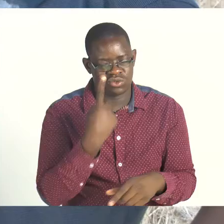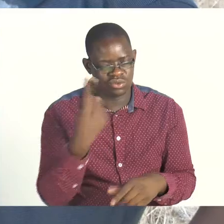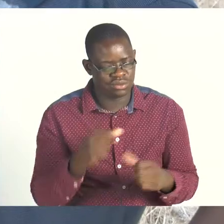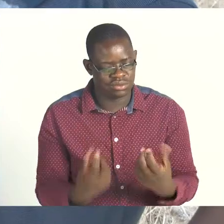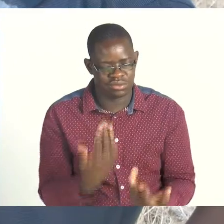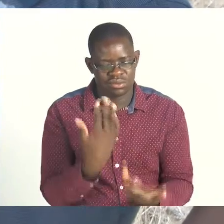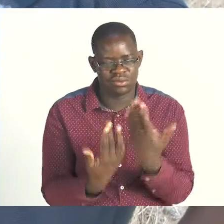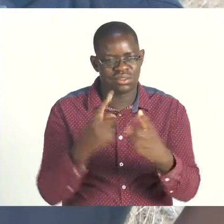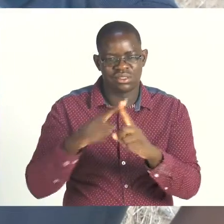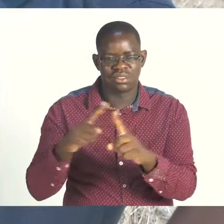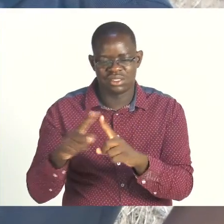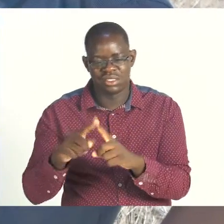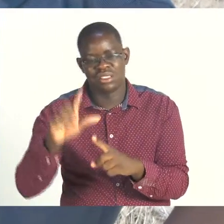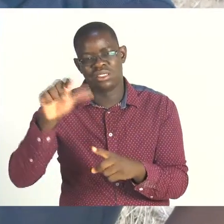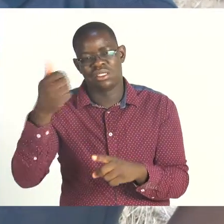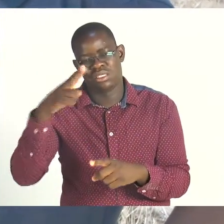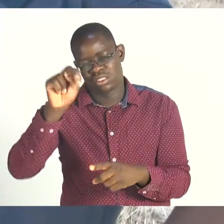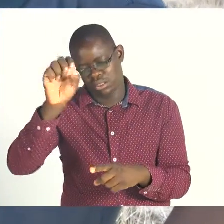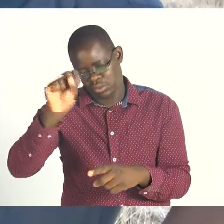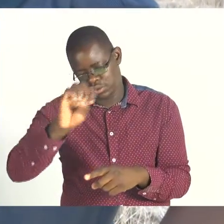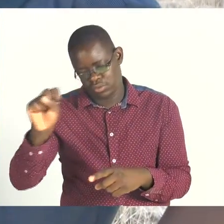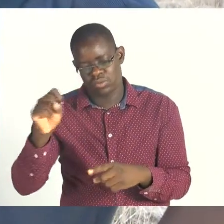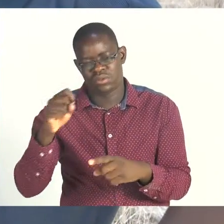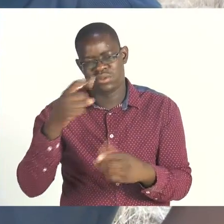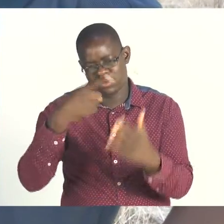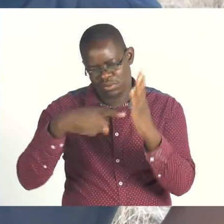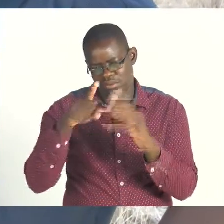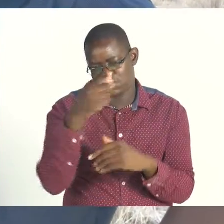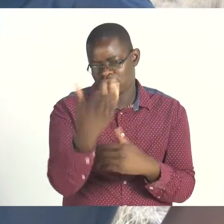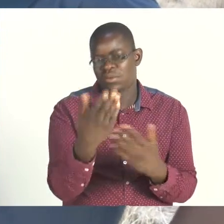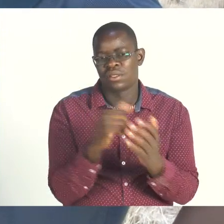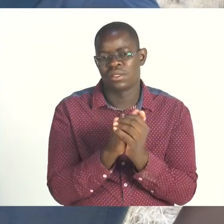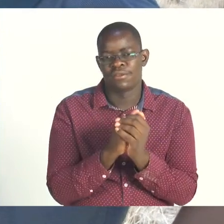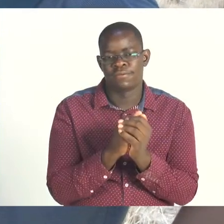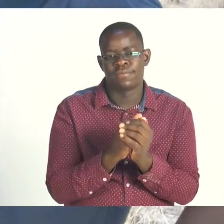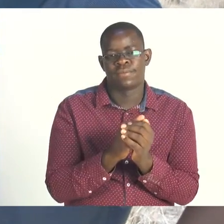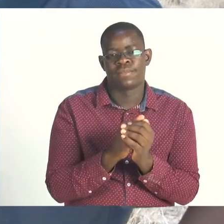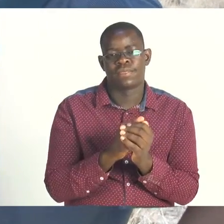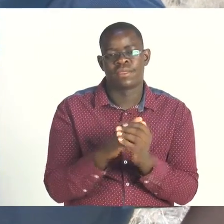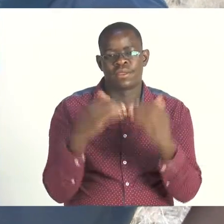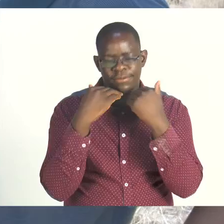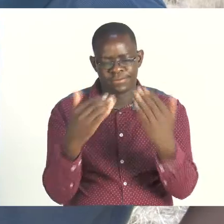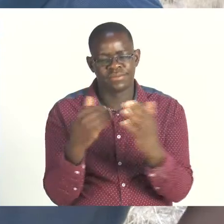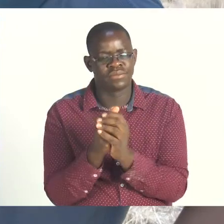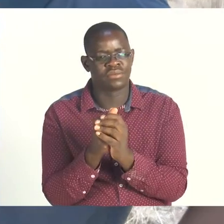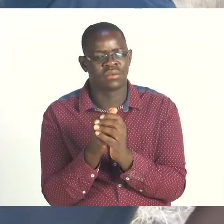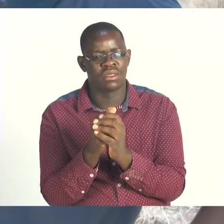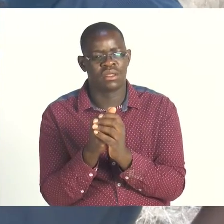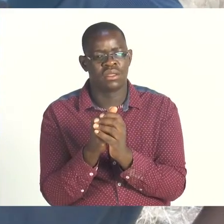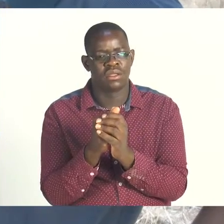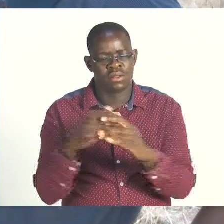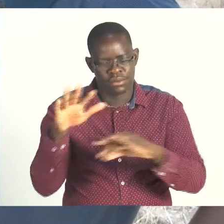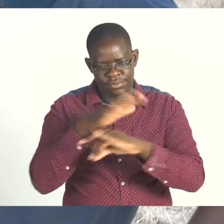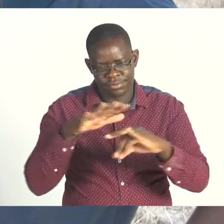They like to eat on legumes also. Yes, you're right. Yes, you're right. Legumes are the most common non-grass species for